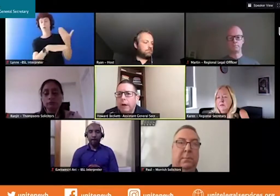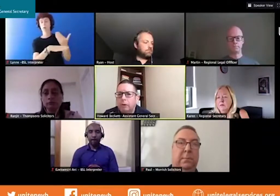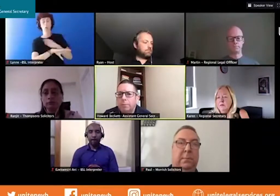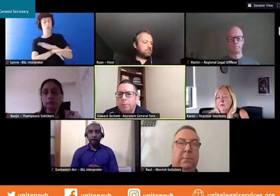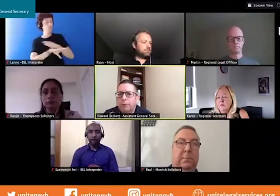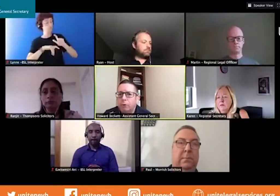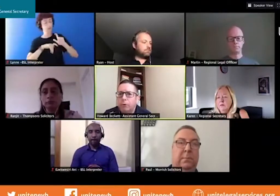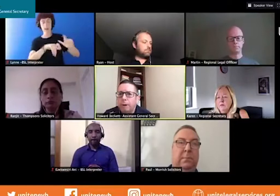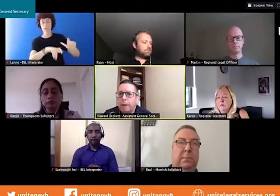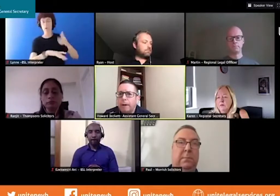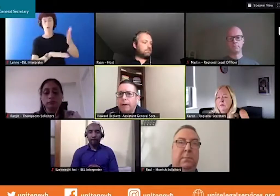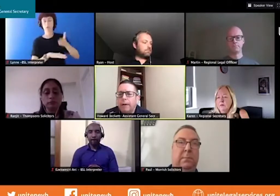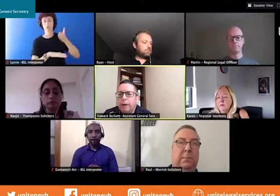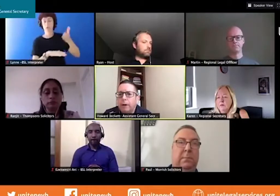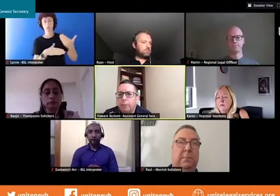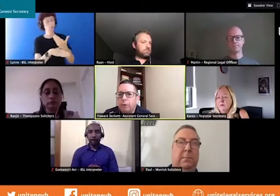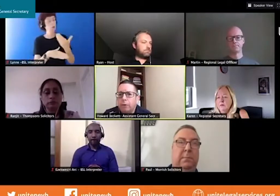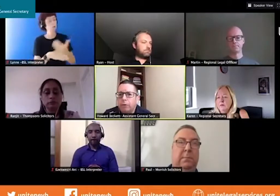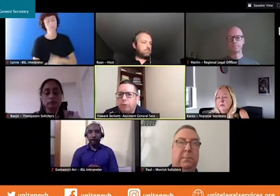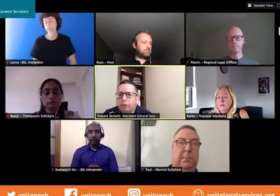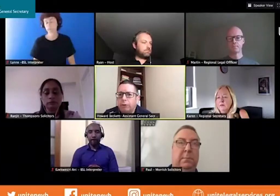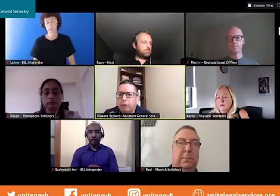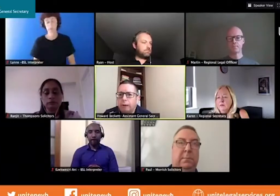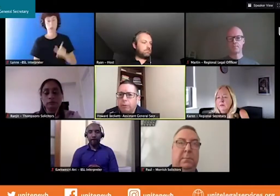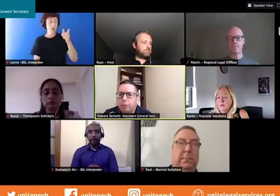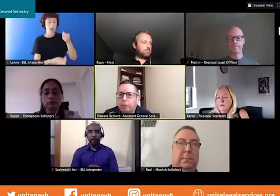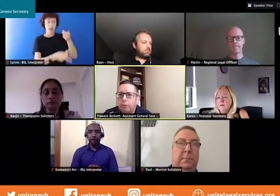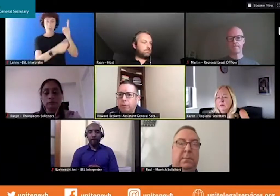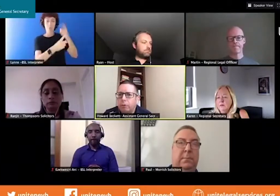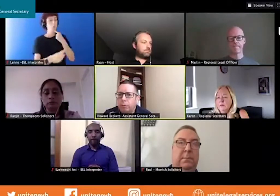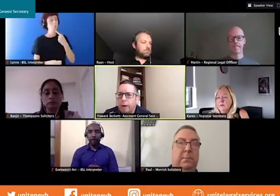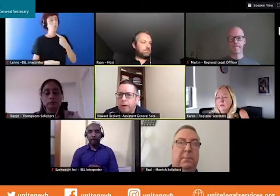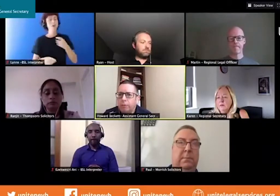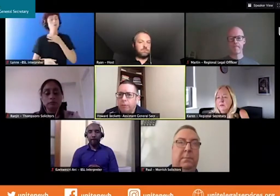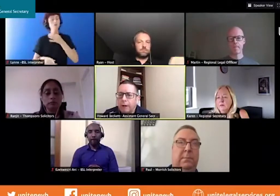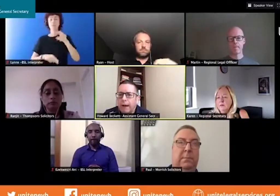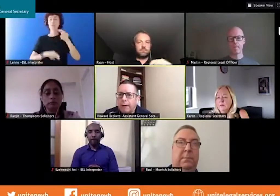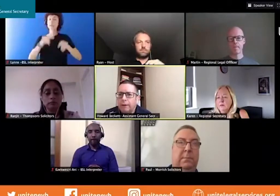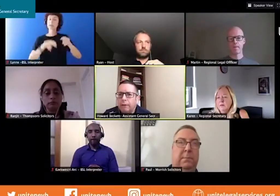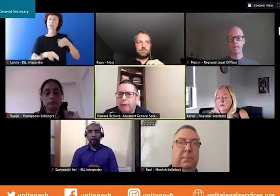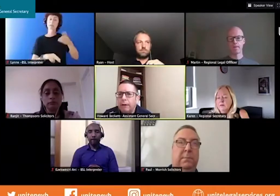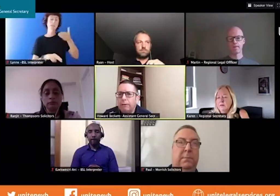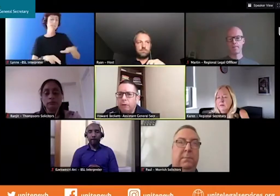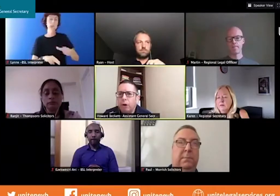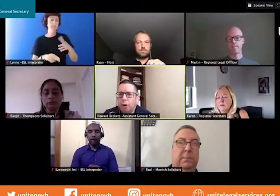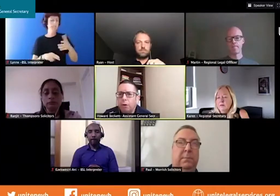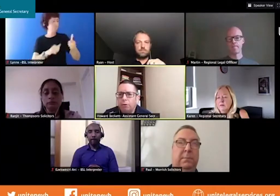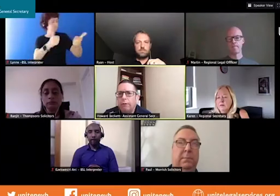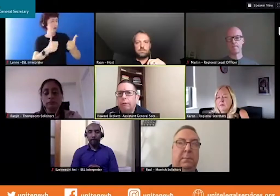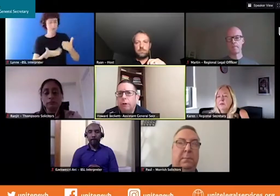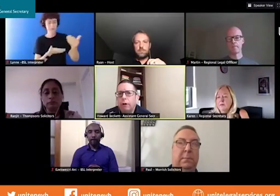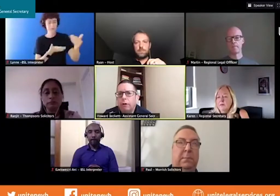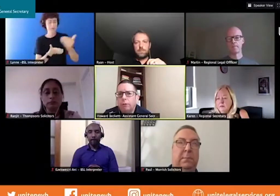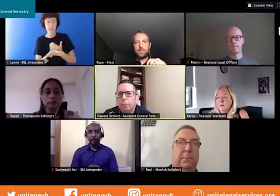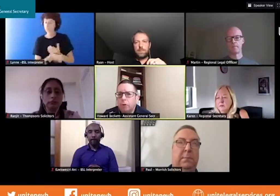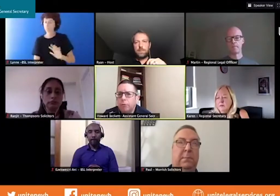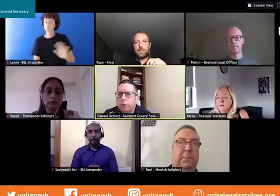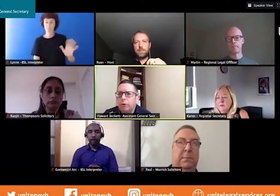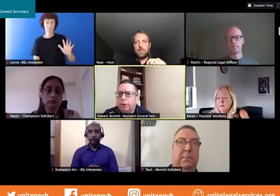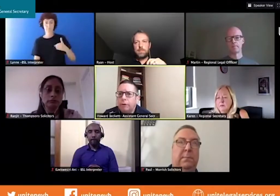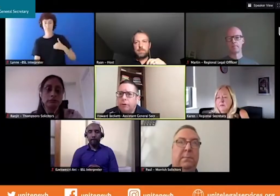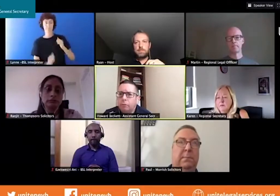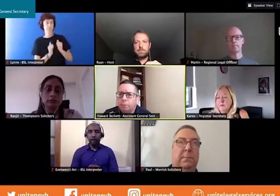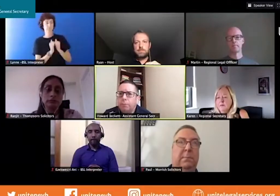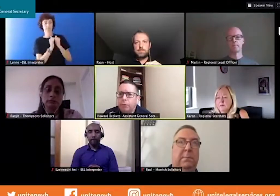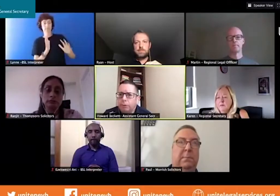And don't be fooled by an employer's own risk assessments, and don't be fooled by government guidance. If you are at risk from COVID,